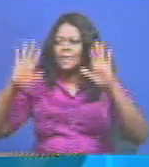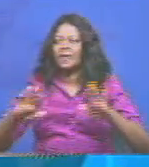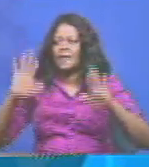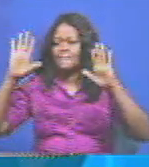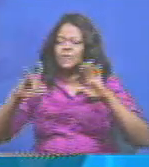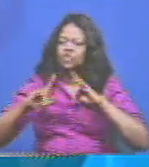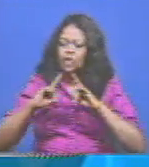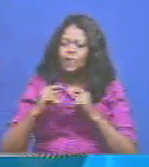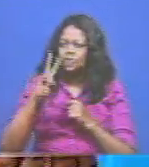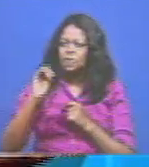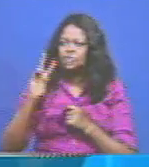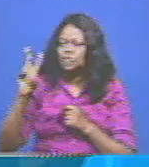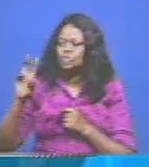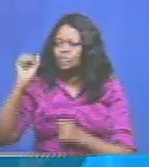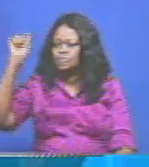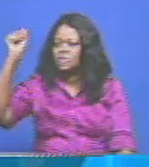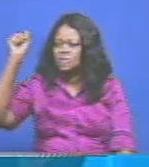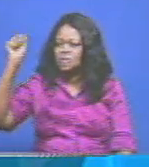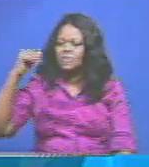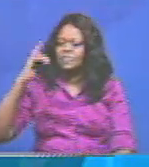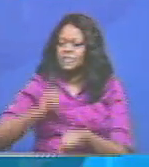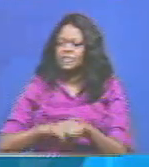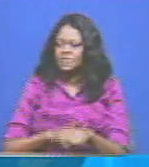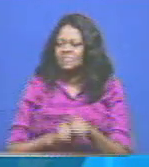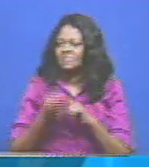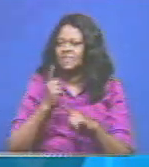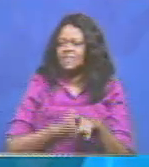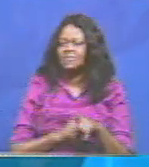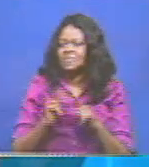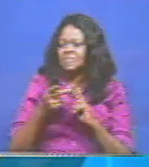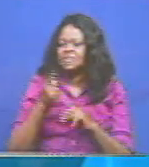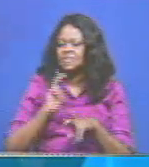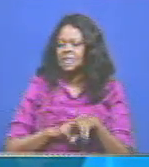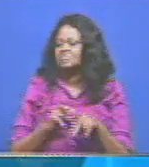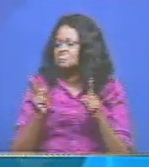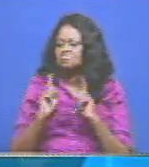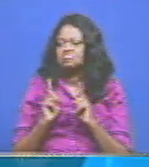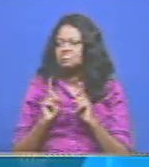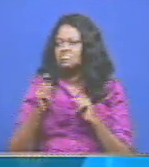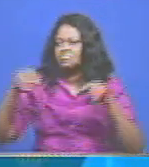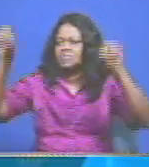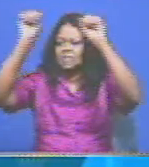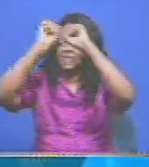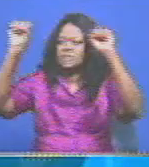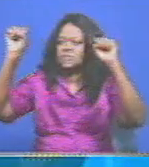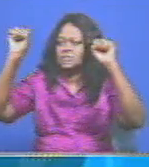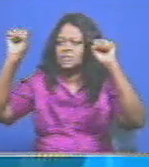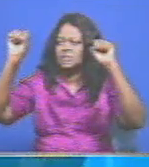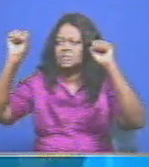about the 2022 politics every time. It's not the first time, it's not the second time, Mr. Martin, the president is expressing the app.